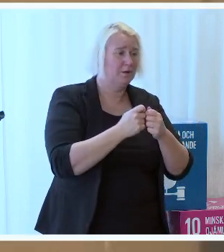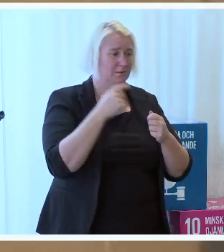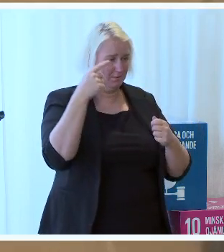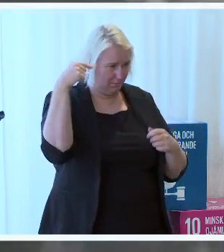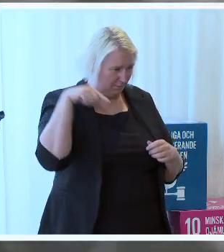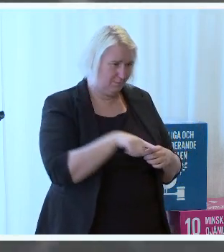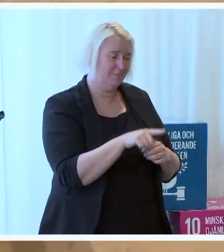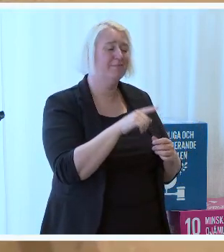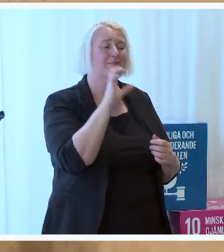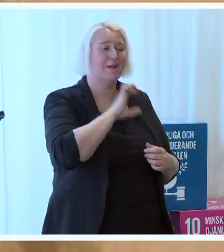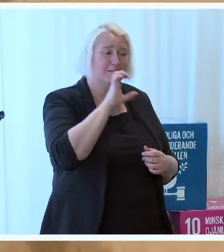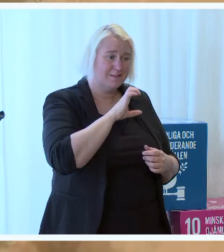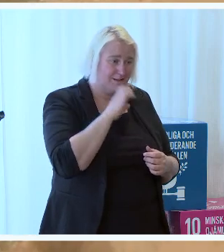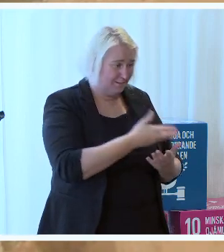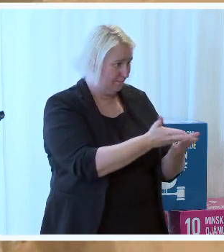4 villages at a time.